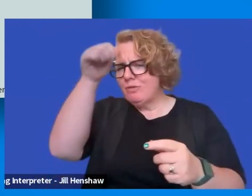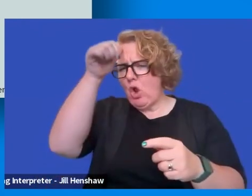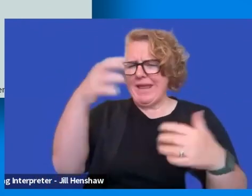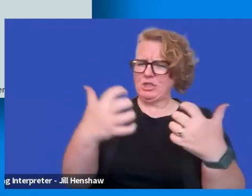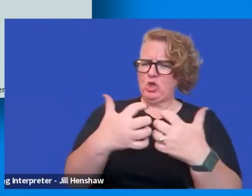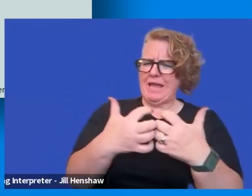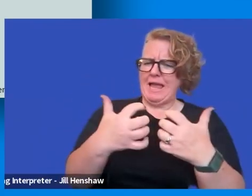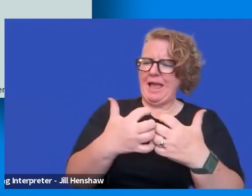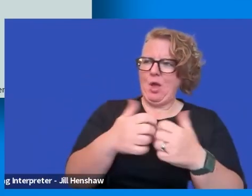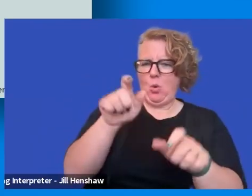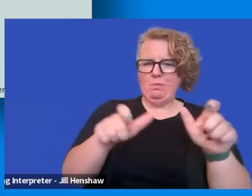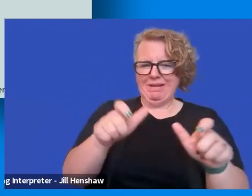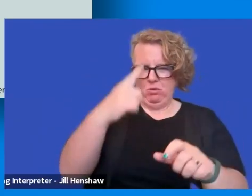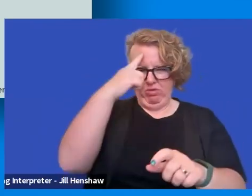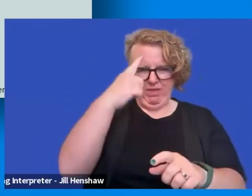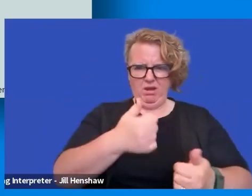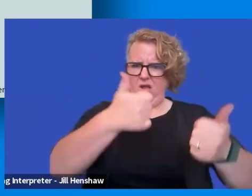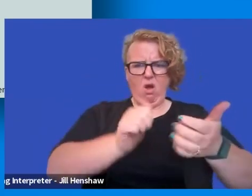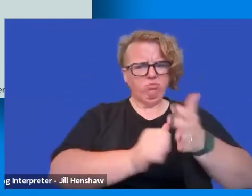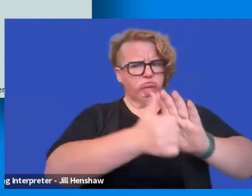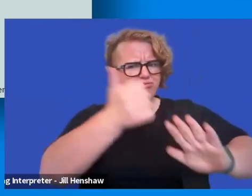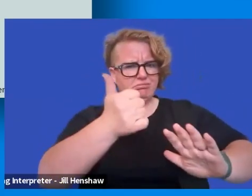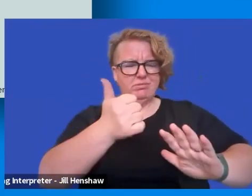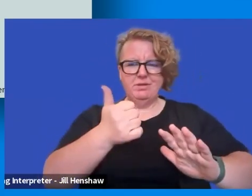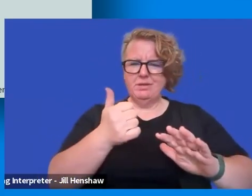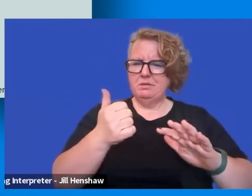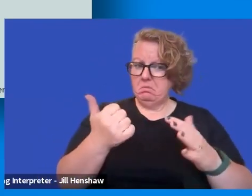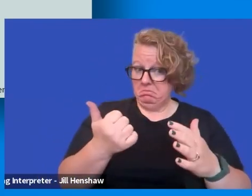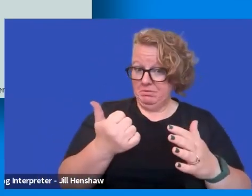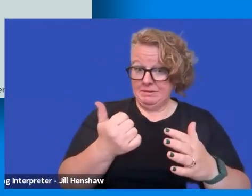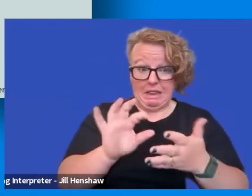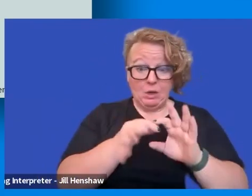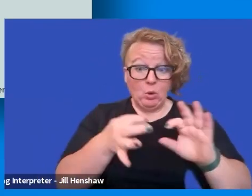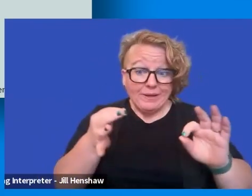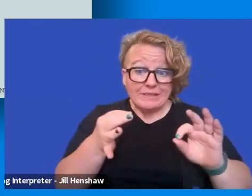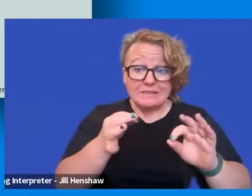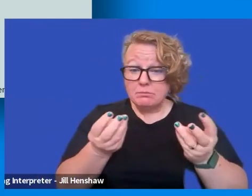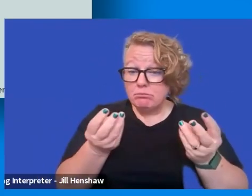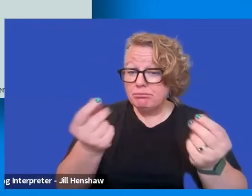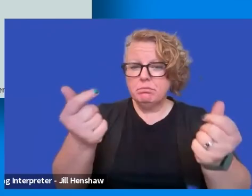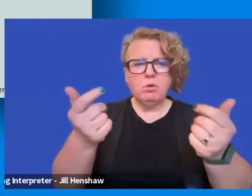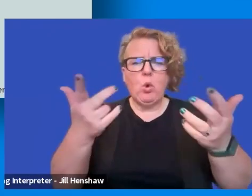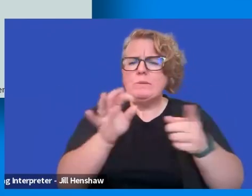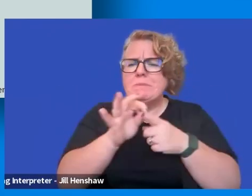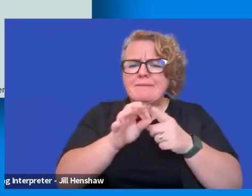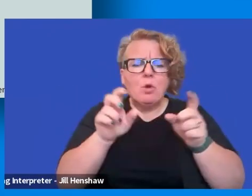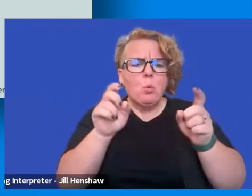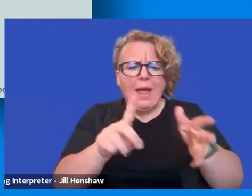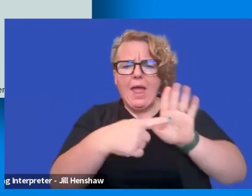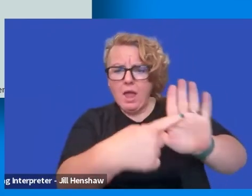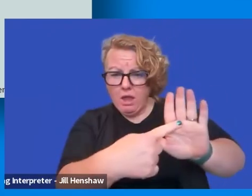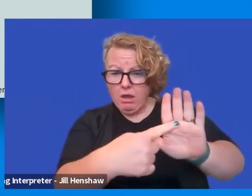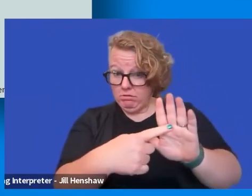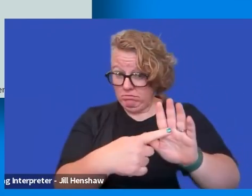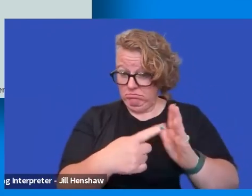is tacit. So there's linguistic fluency and a certain presentation that, as demonstrated